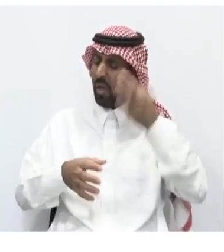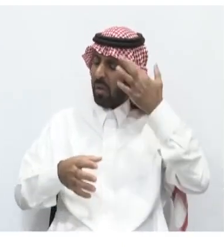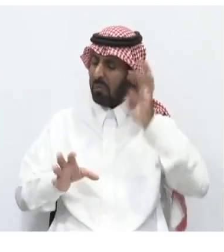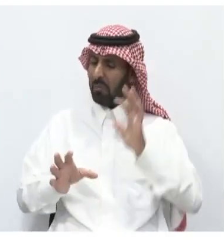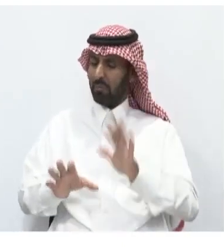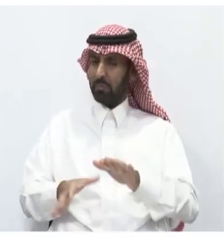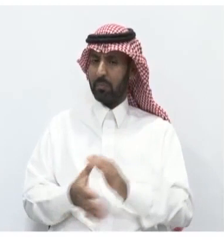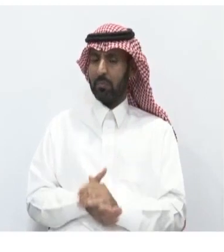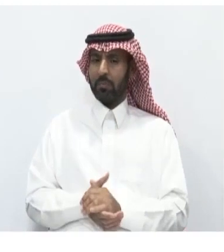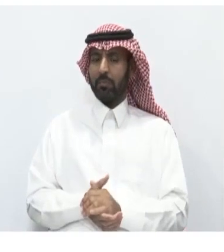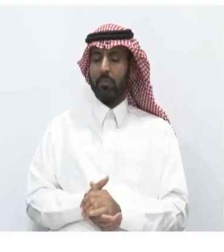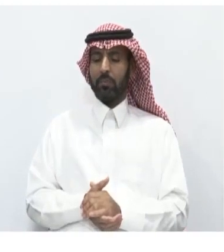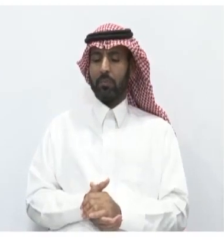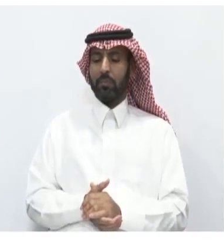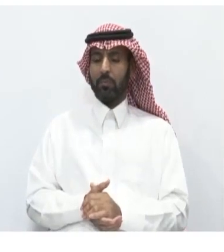to lose.